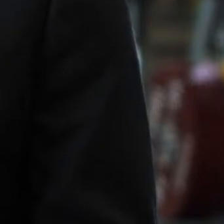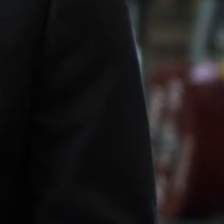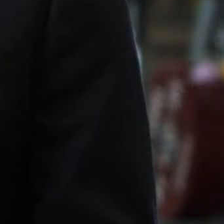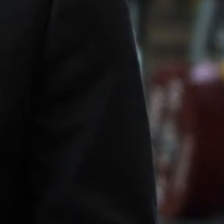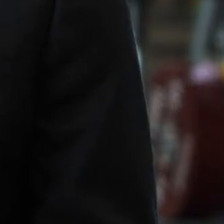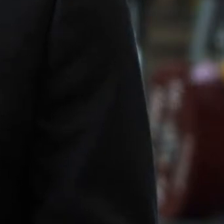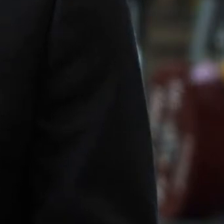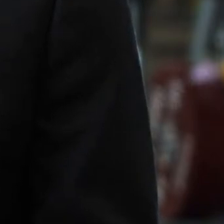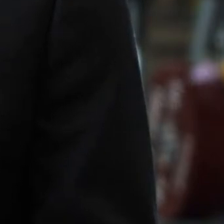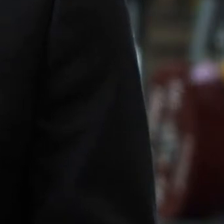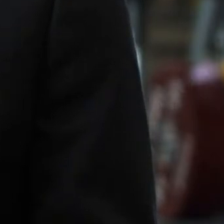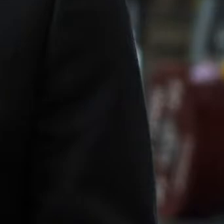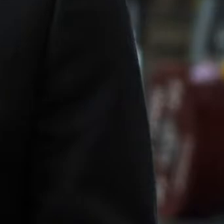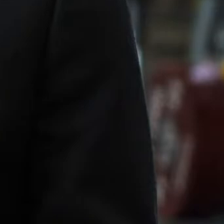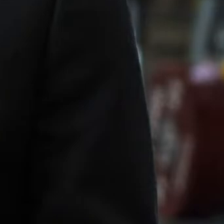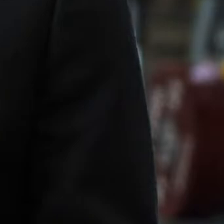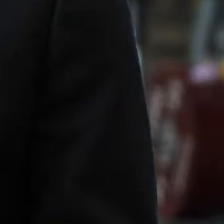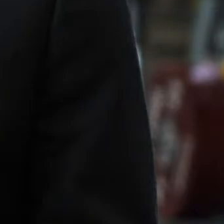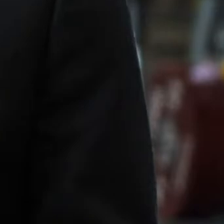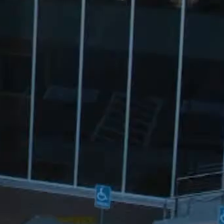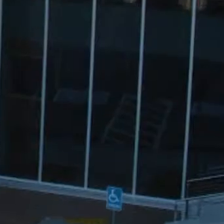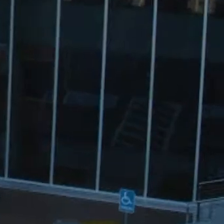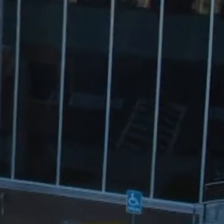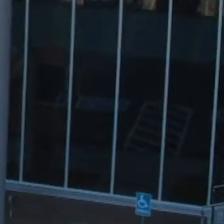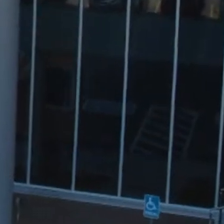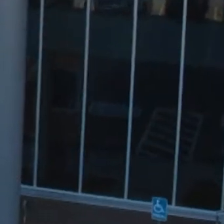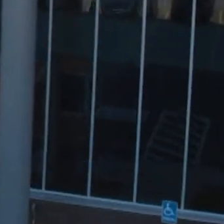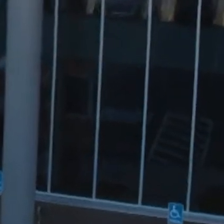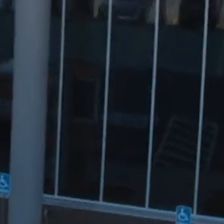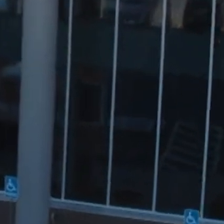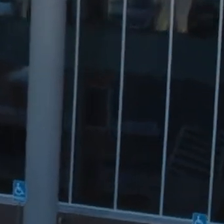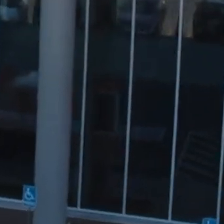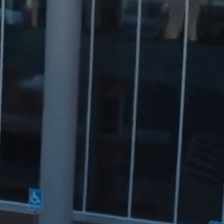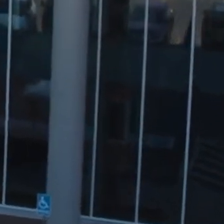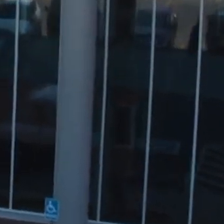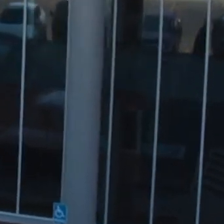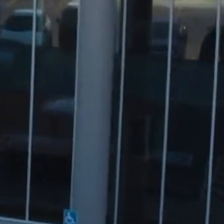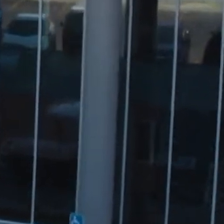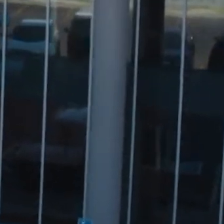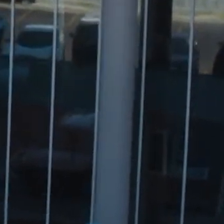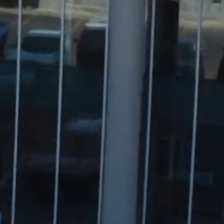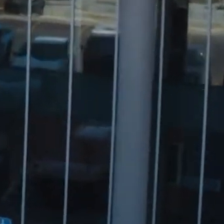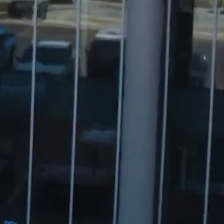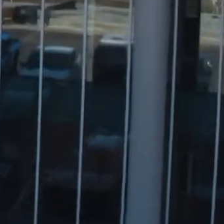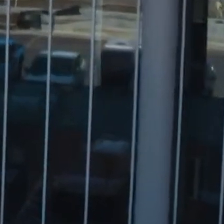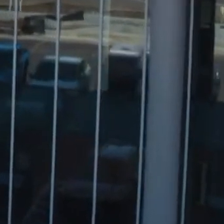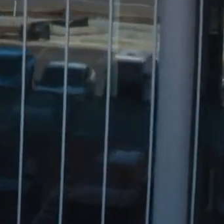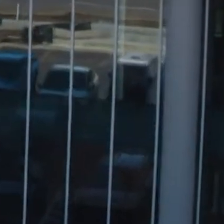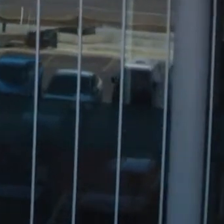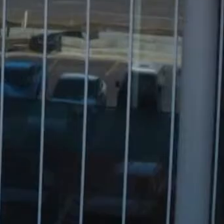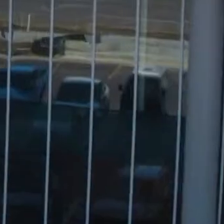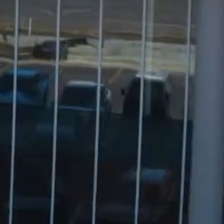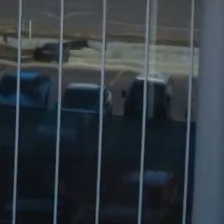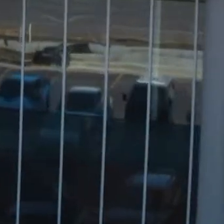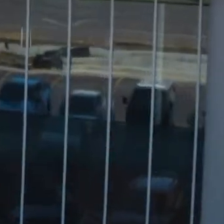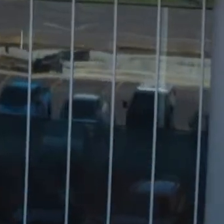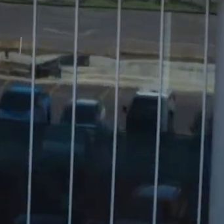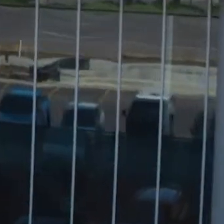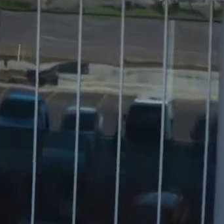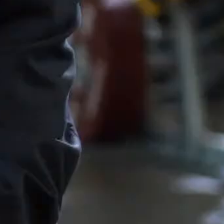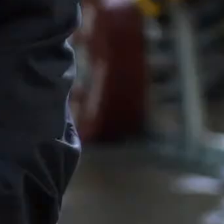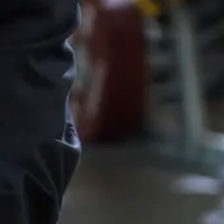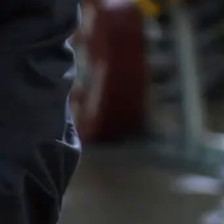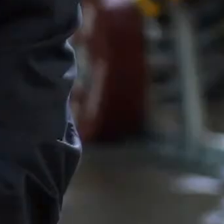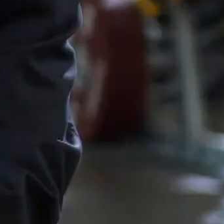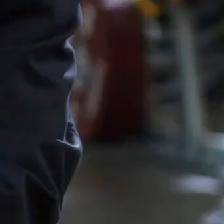a perfect marriage there. So it is extremely fitting to have Bill Hybl's name on this building. Well, it's certainly an honor for me and